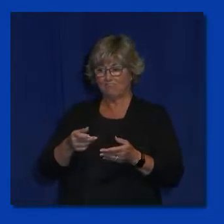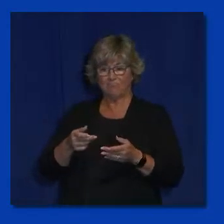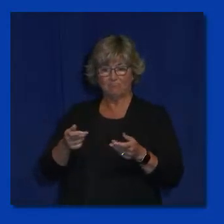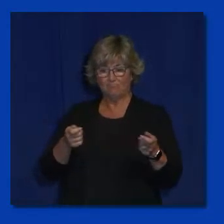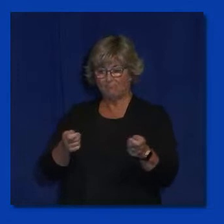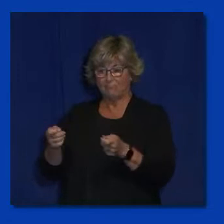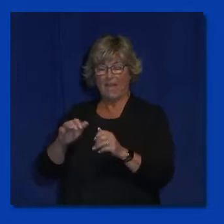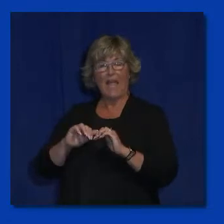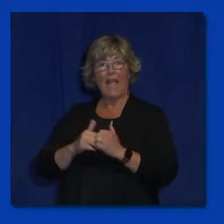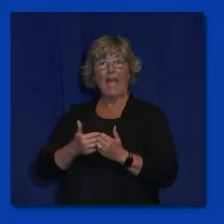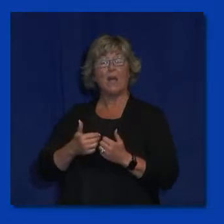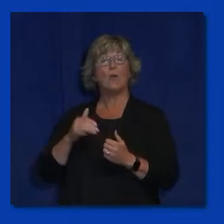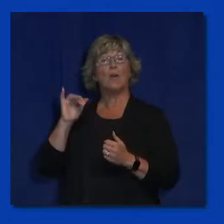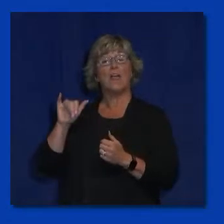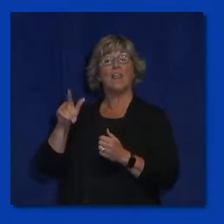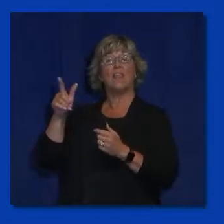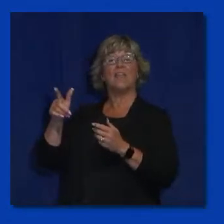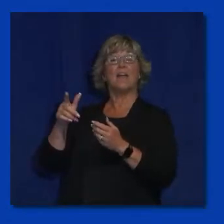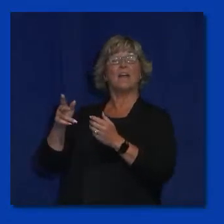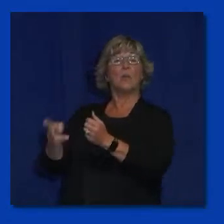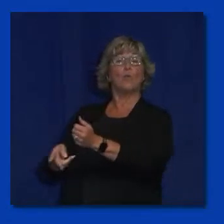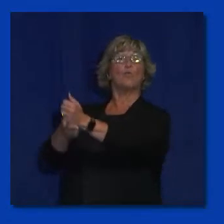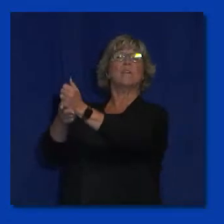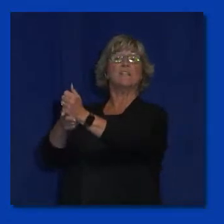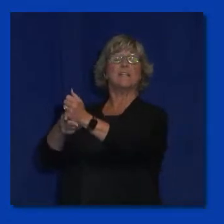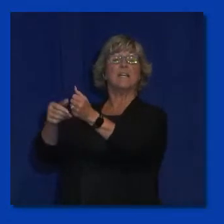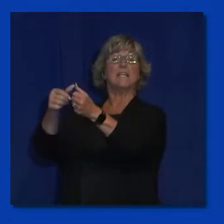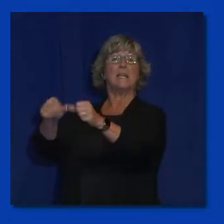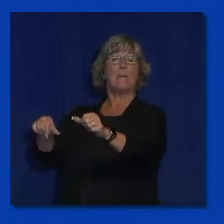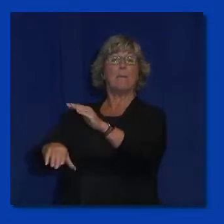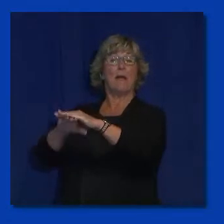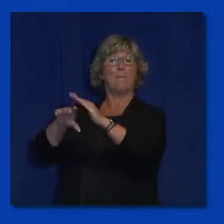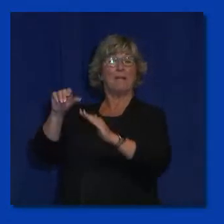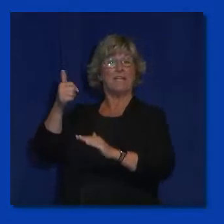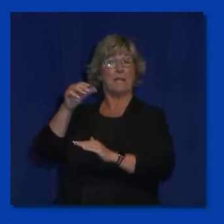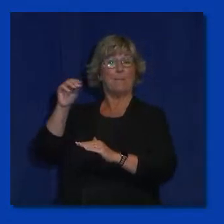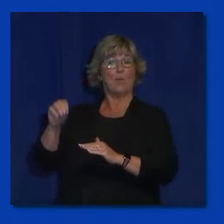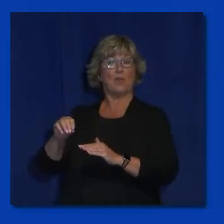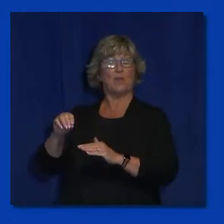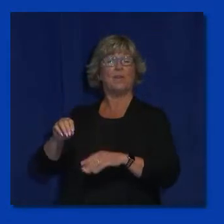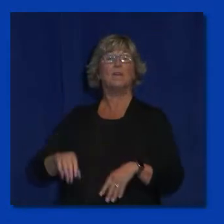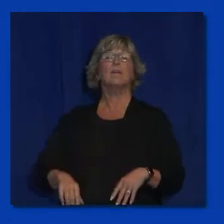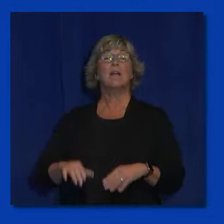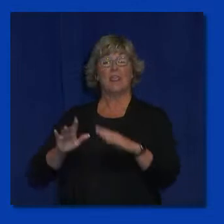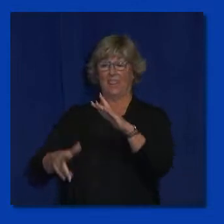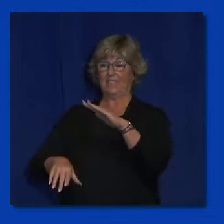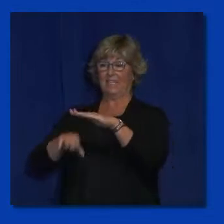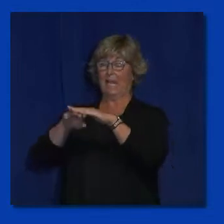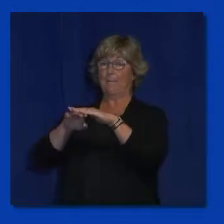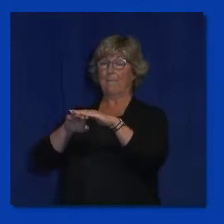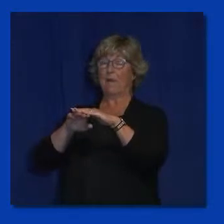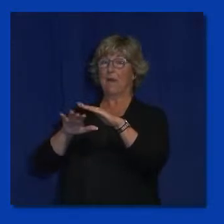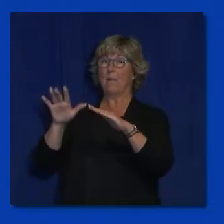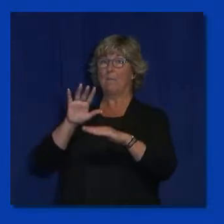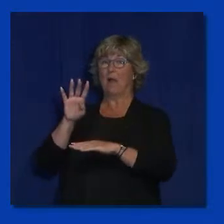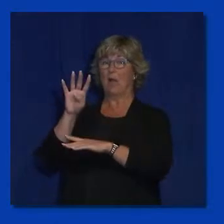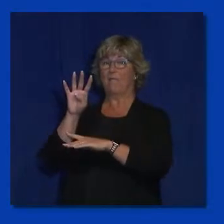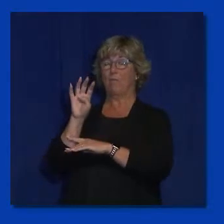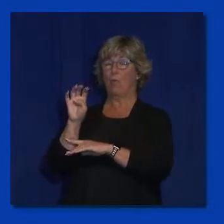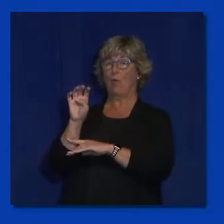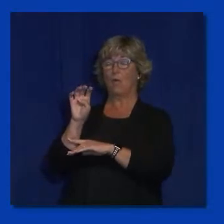will note, though, the rainy day fund deposit reaches the 10% constitutional cap. In fact, there is about a